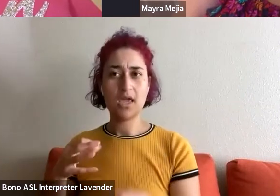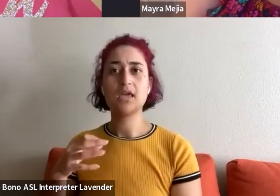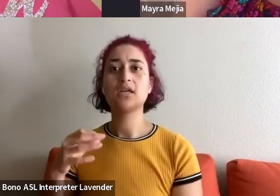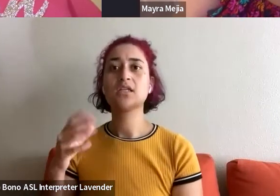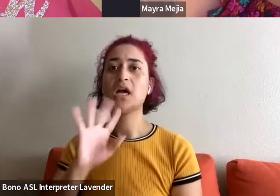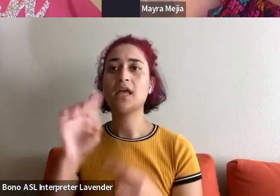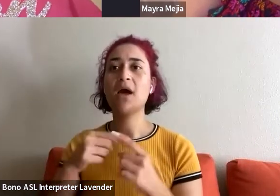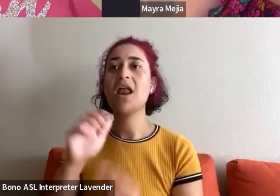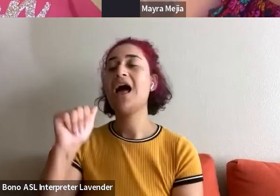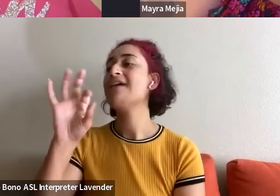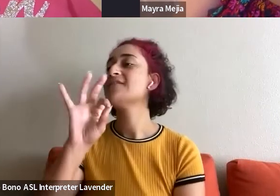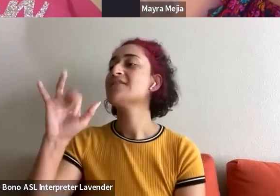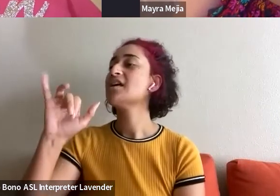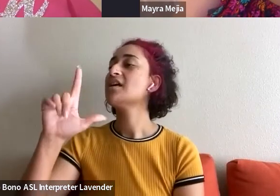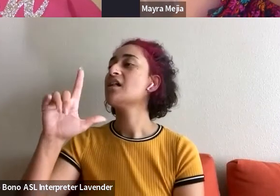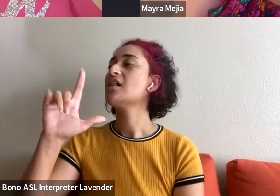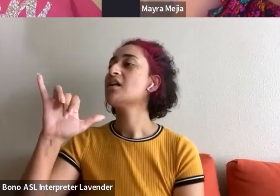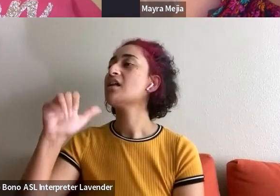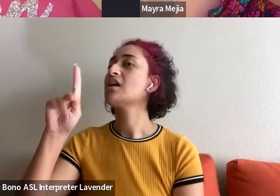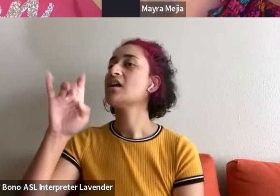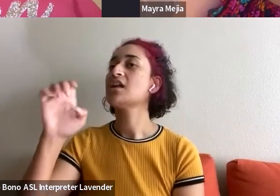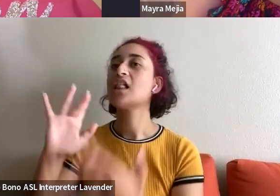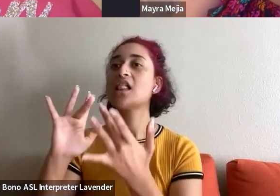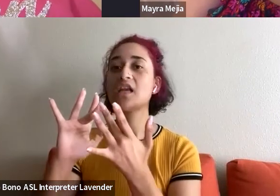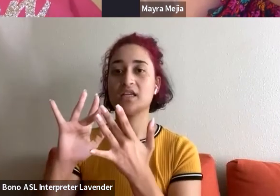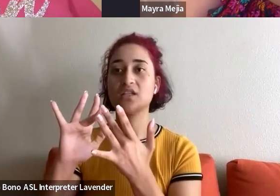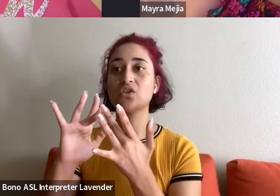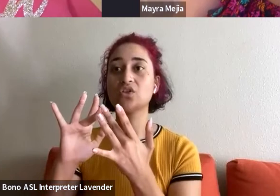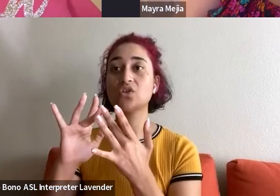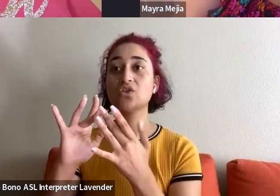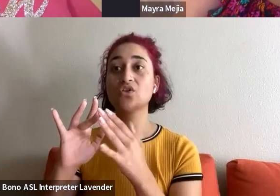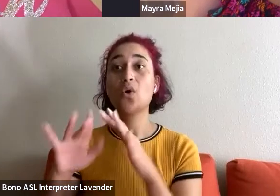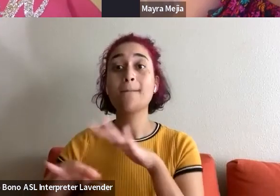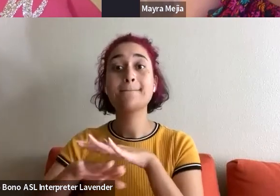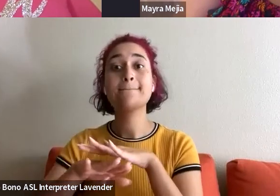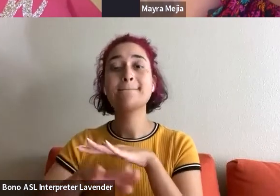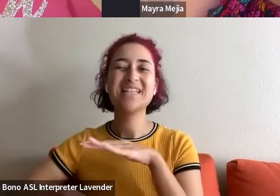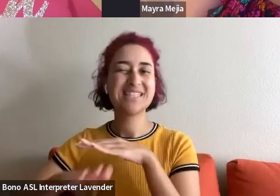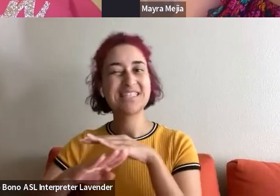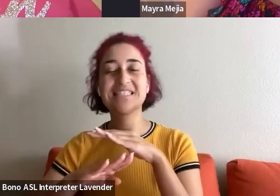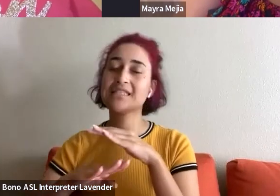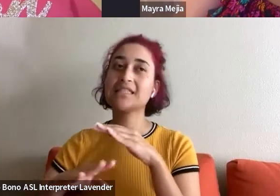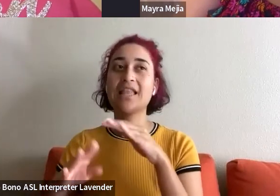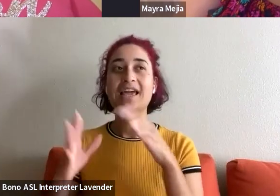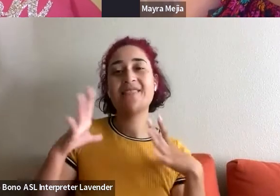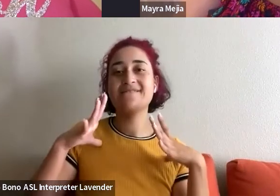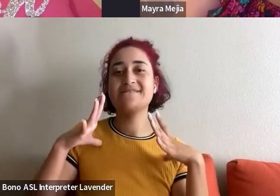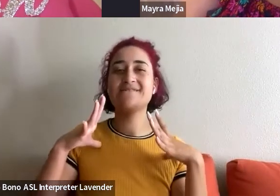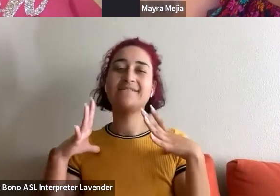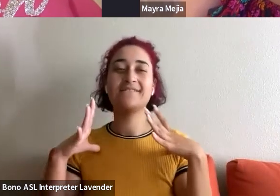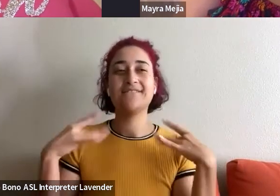links. For those of you who don't know. So basically in the fashion world, in media and for